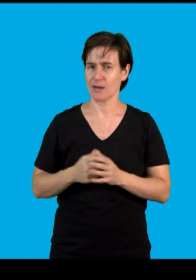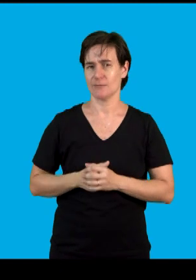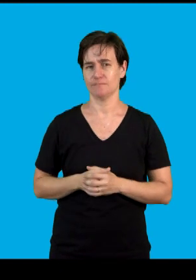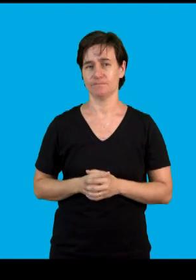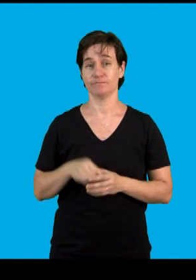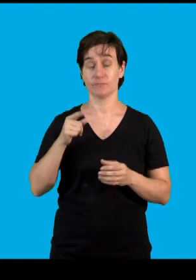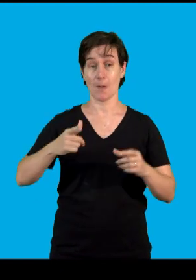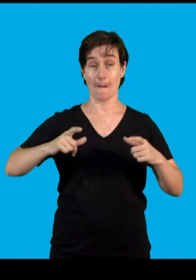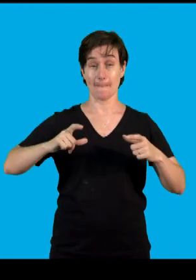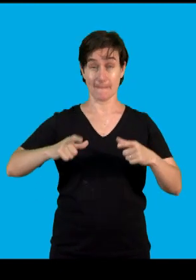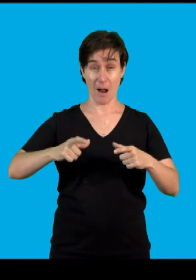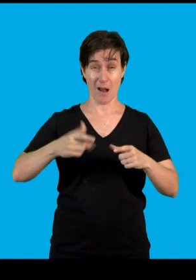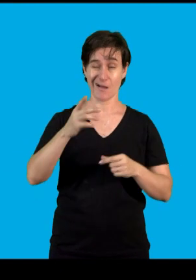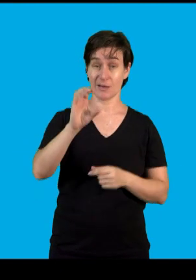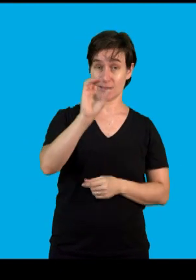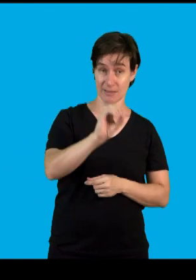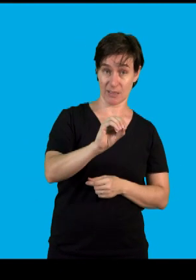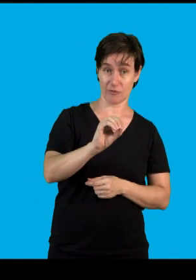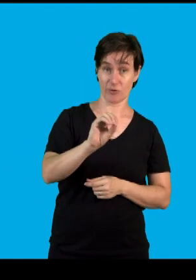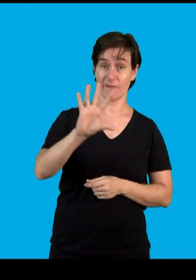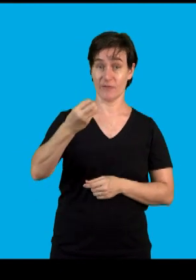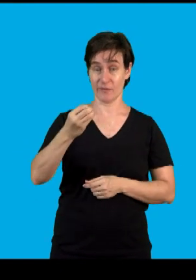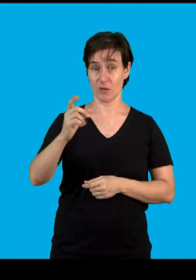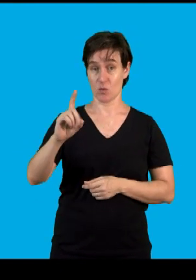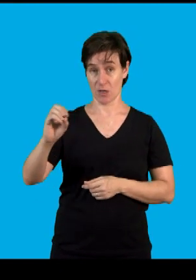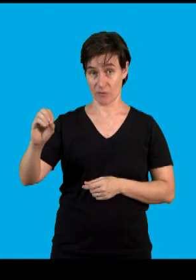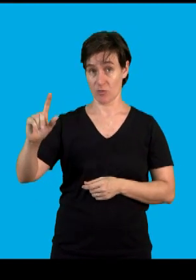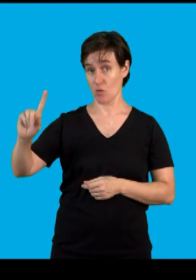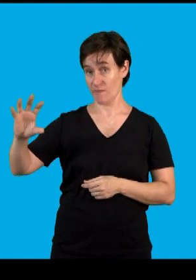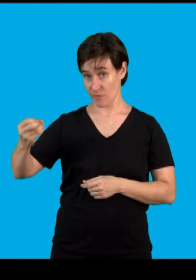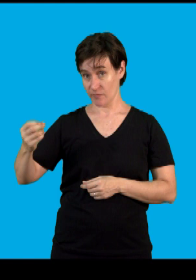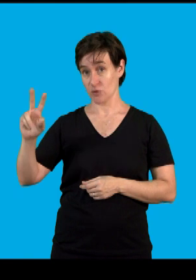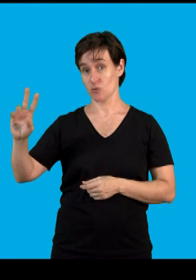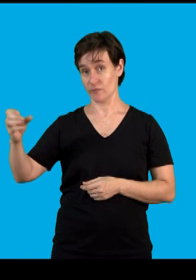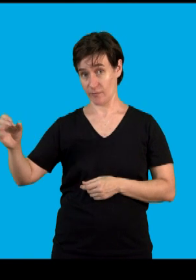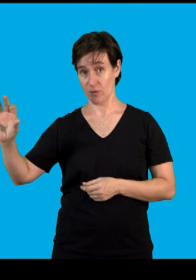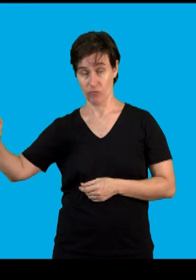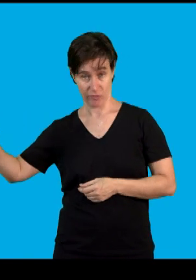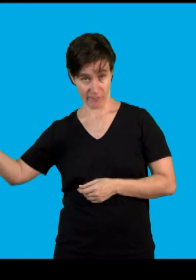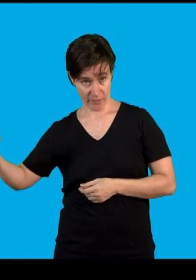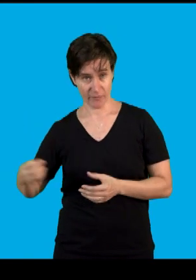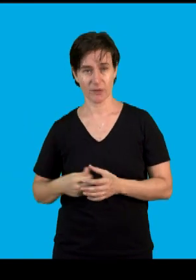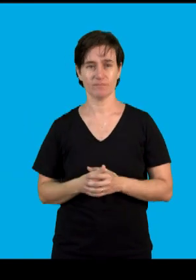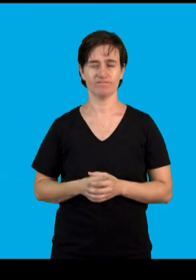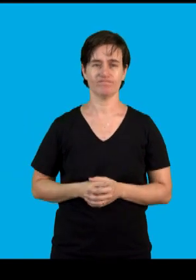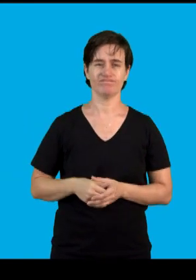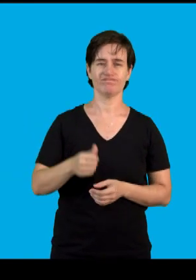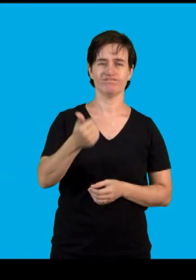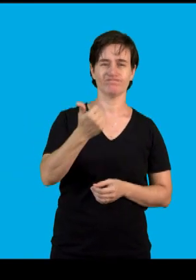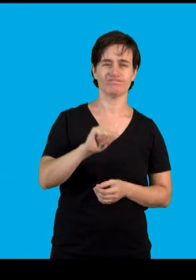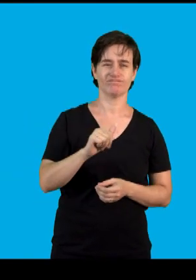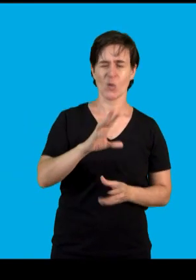of pies is 0, 50, 100, 150, 250, and